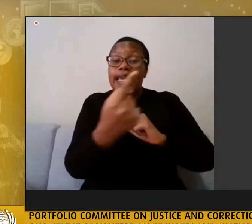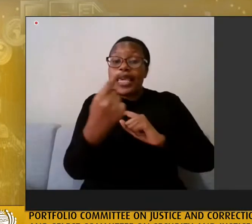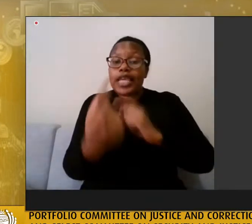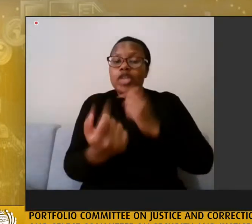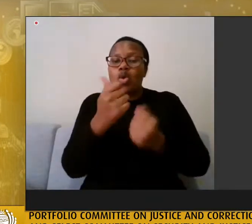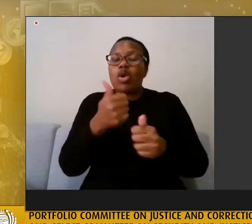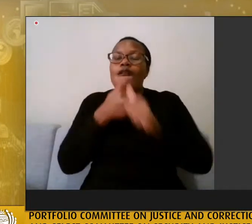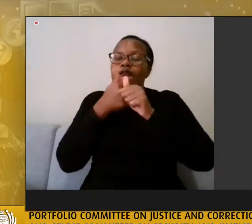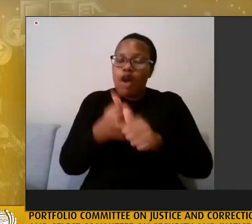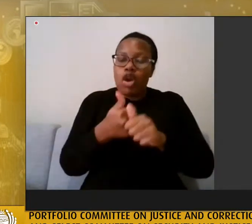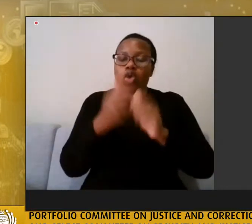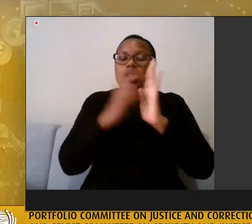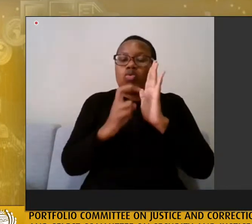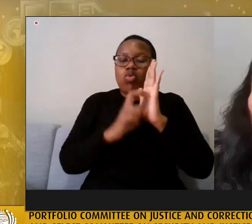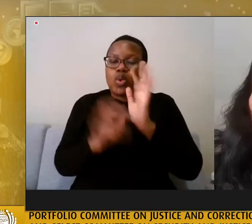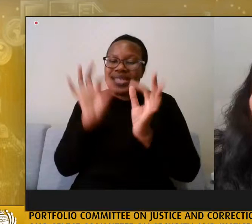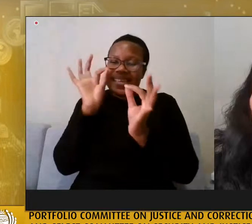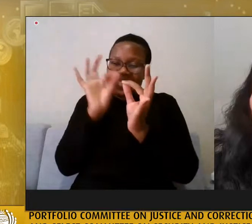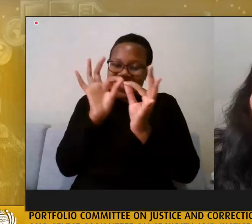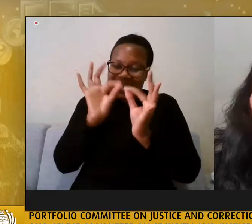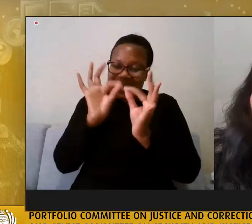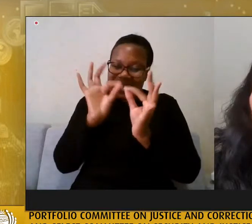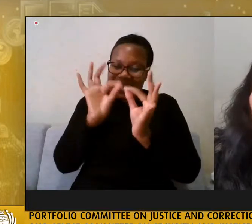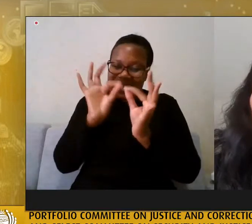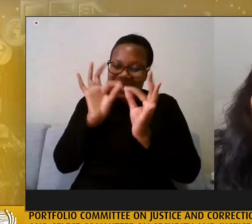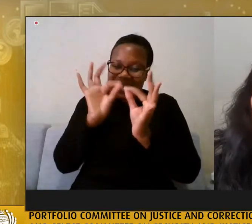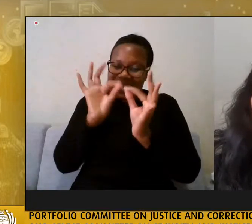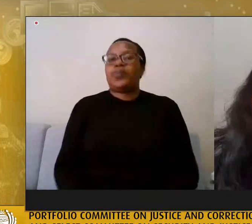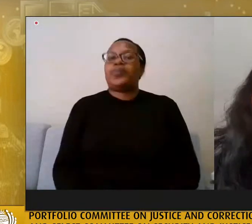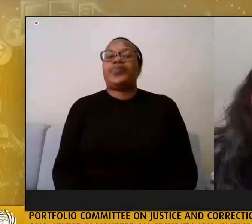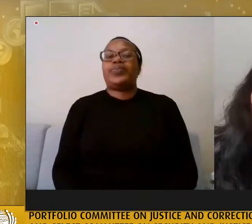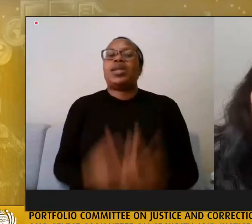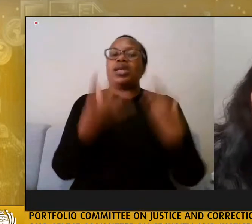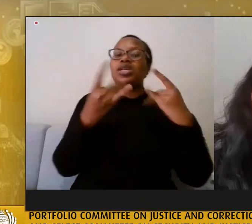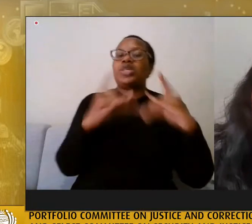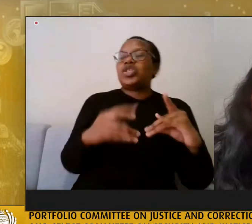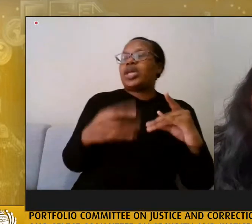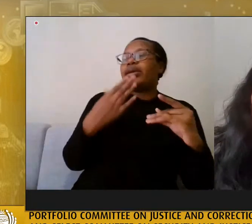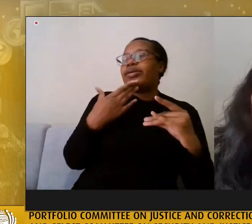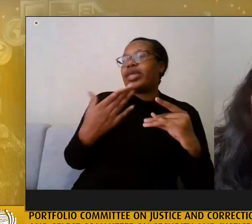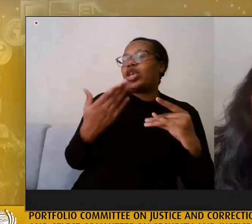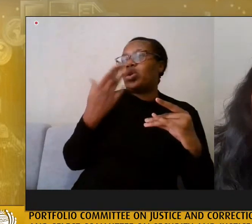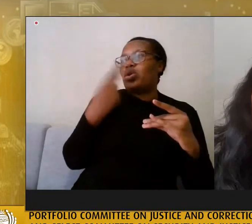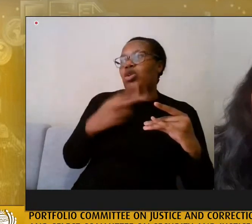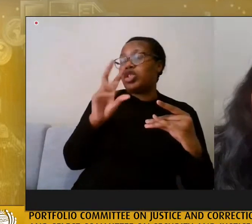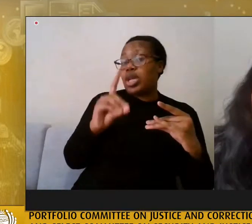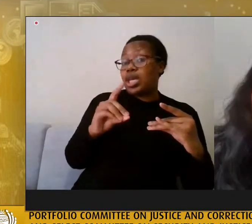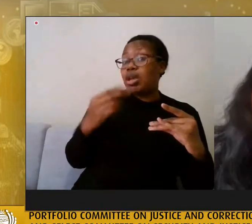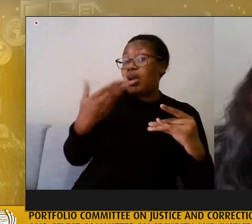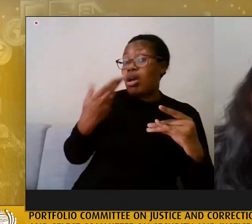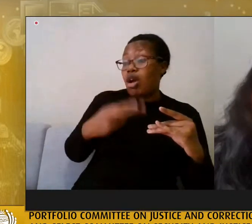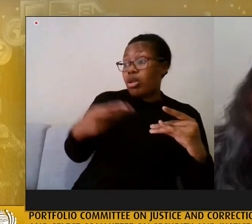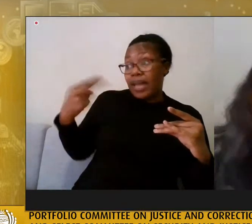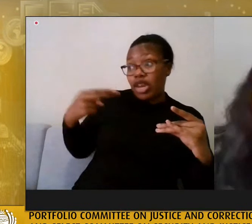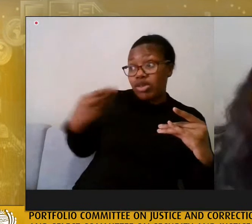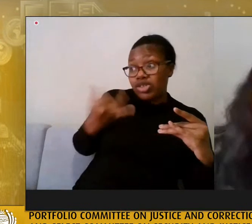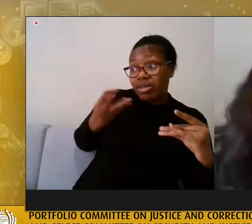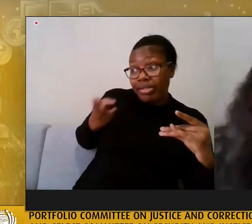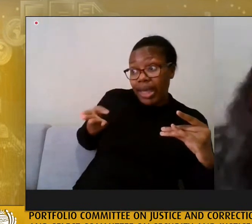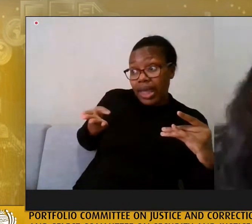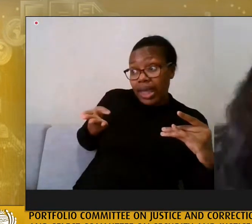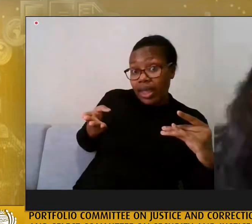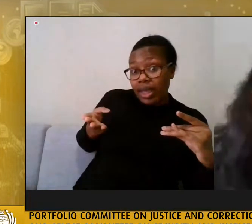T. Thank you. Thank you, Honorable Jantjies. Honorable Hendricks, are you still with us? Do you still